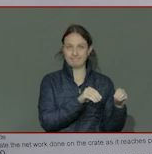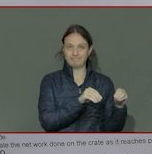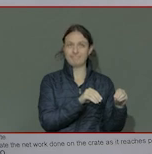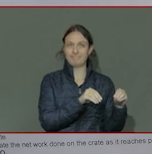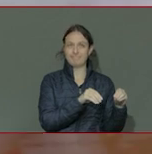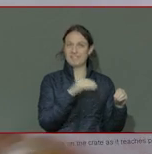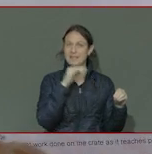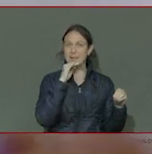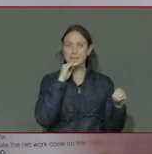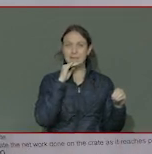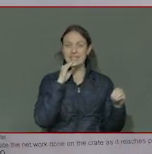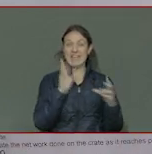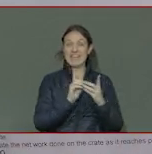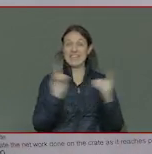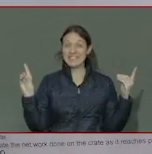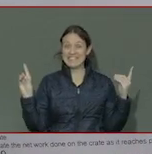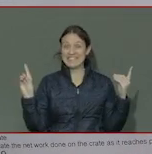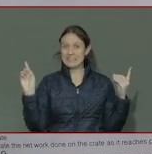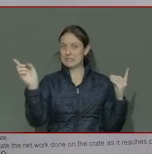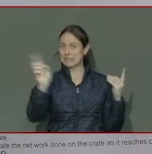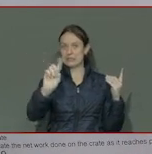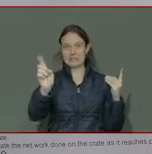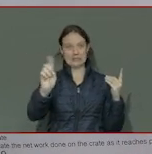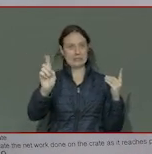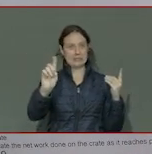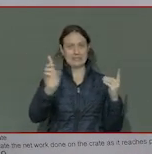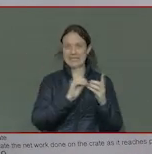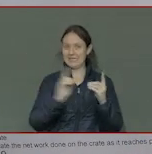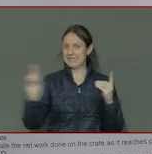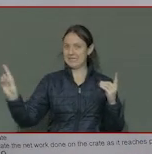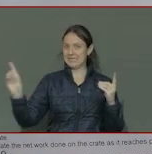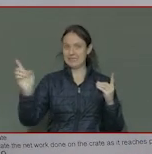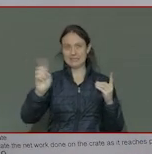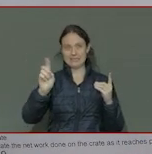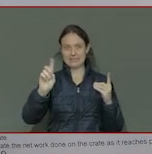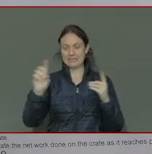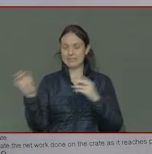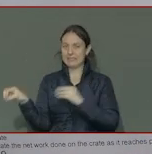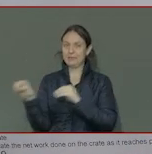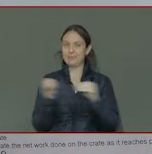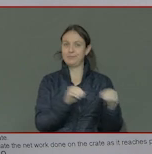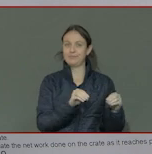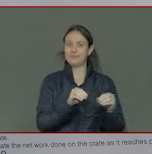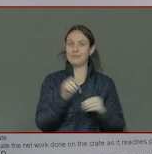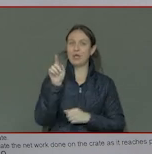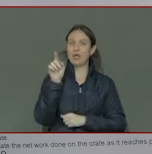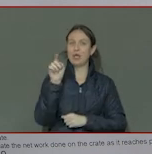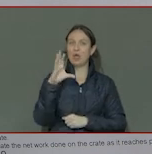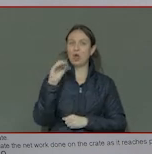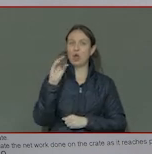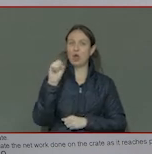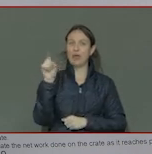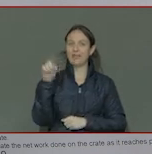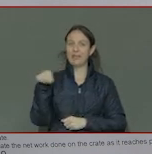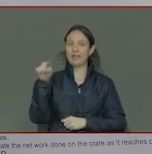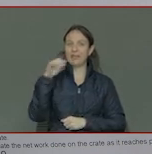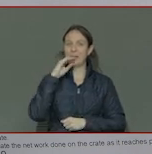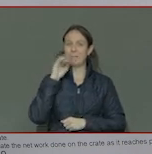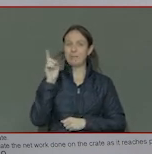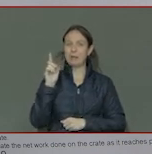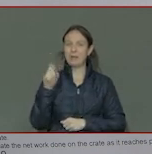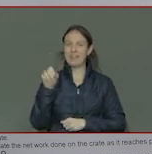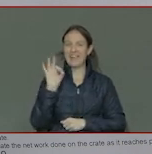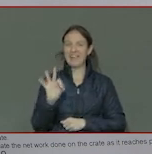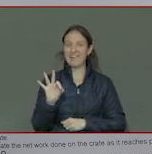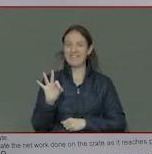not distance. So it's displacement, and then cos theta is the angle between F and